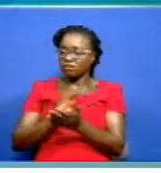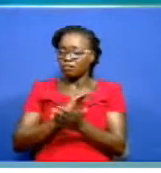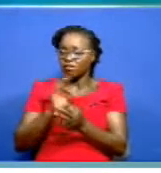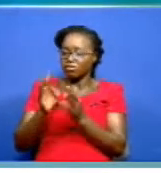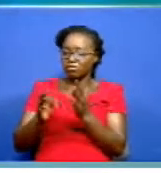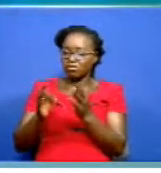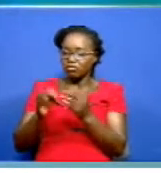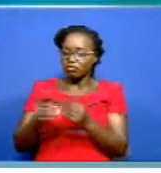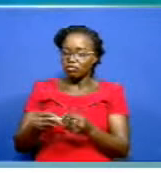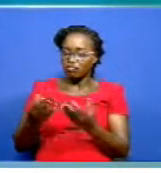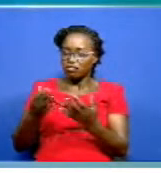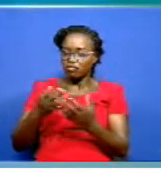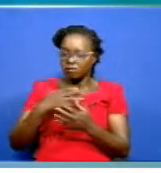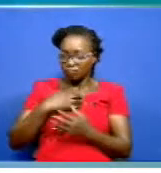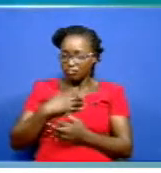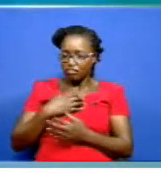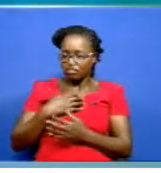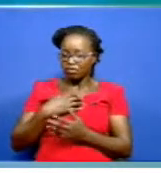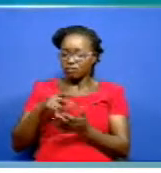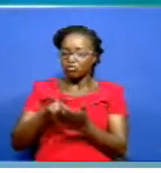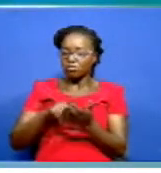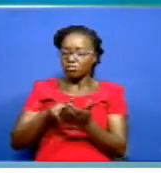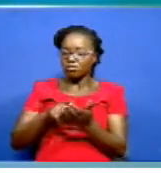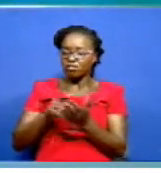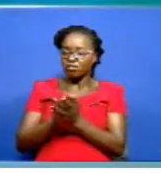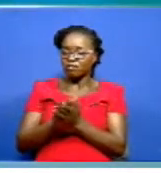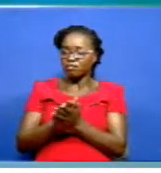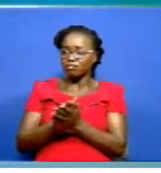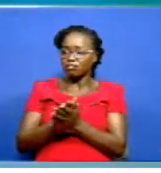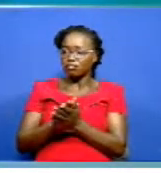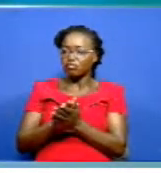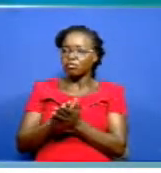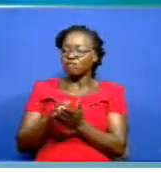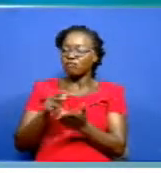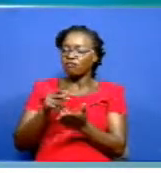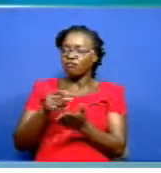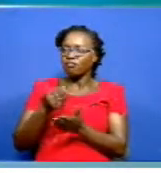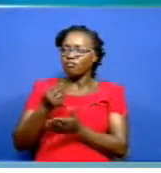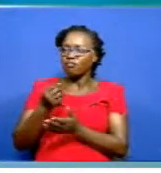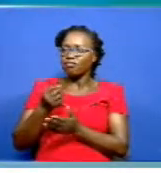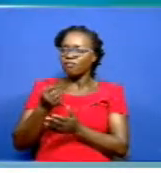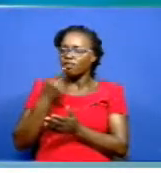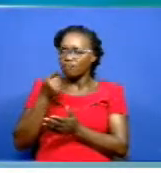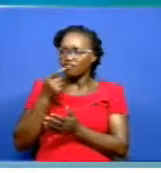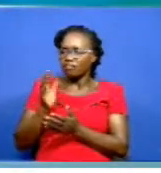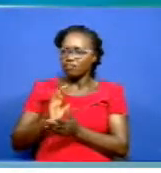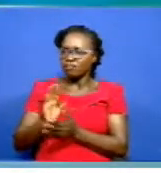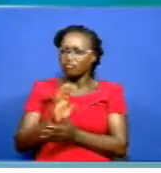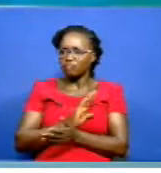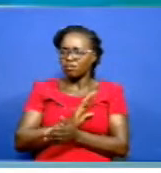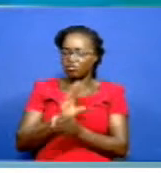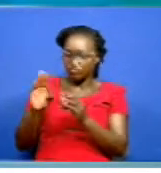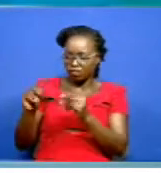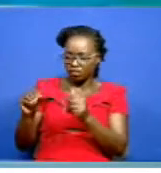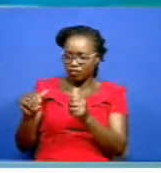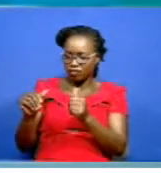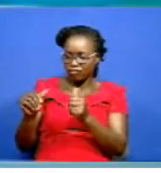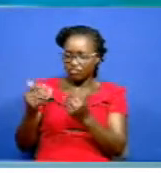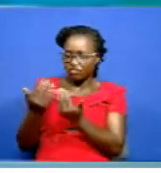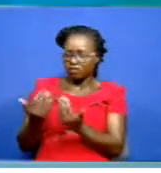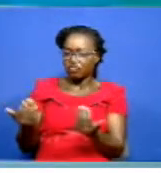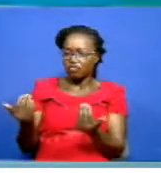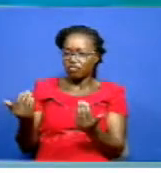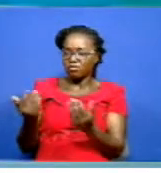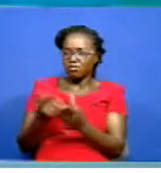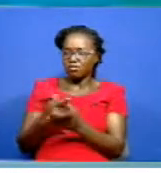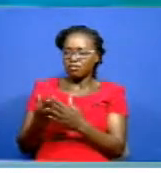use authorization, of course, after carefully monitoring the safety, efficacy, and the quality of the products,